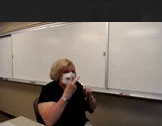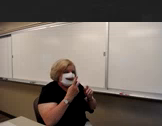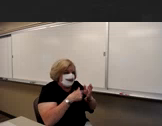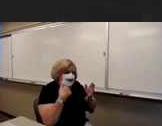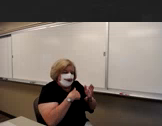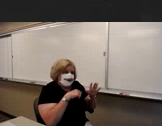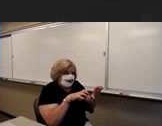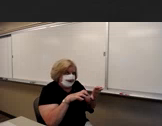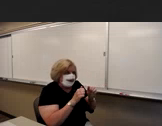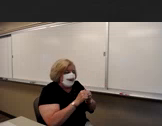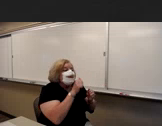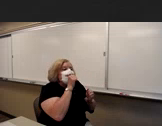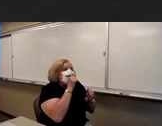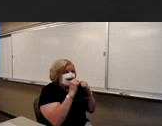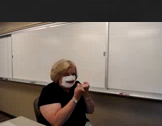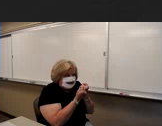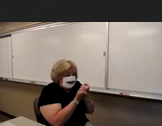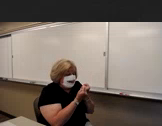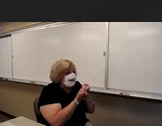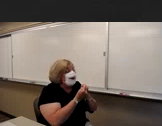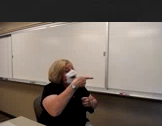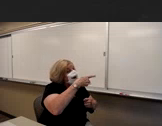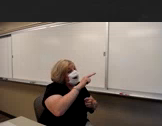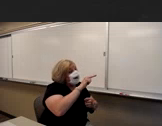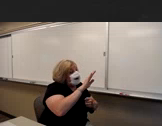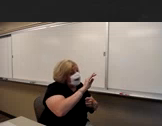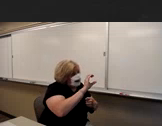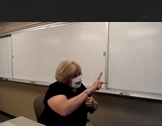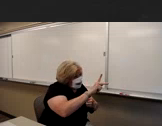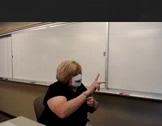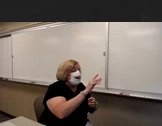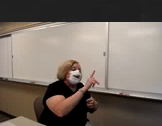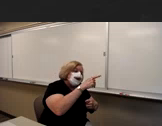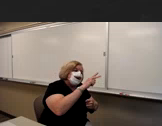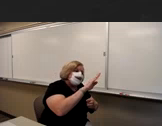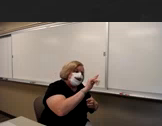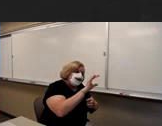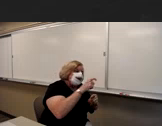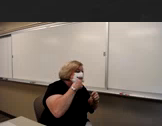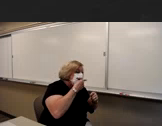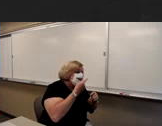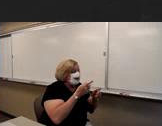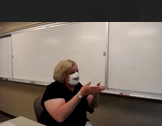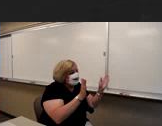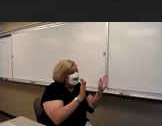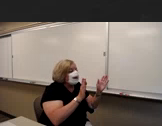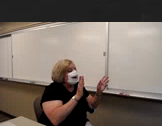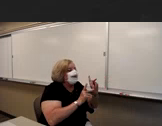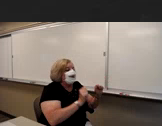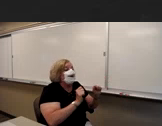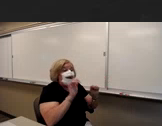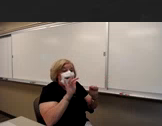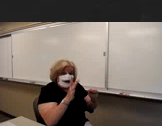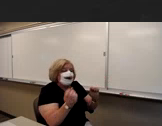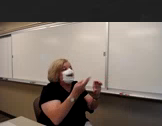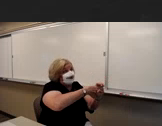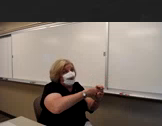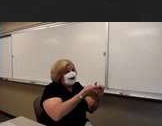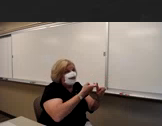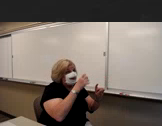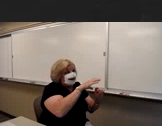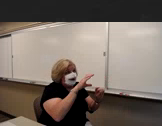okay? Public, people see it, and then they can click on to join. So are